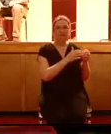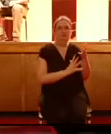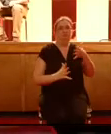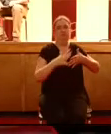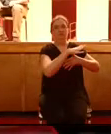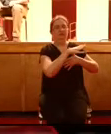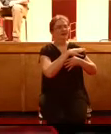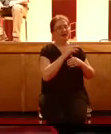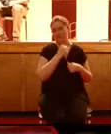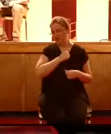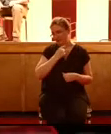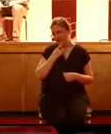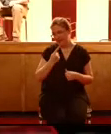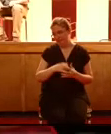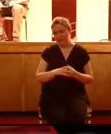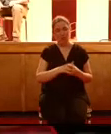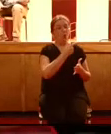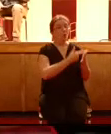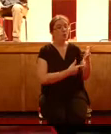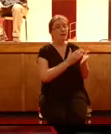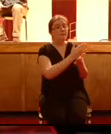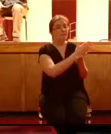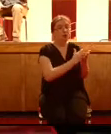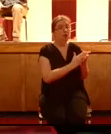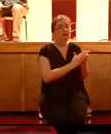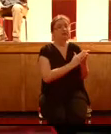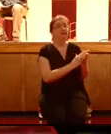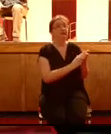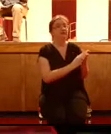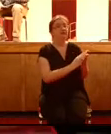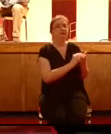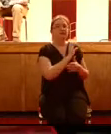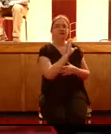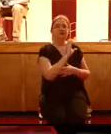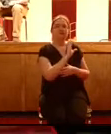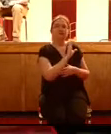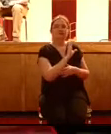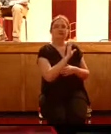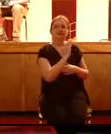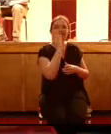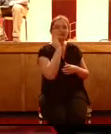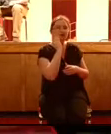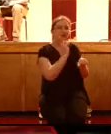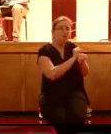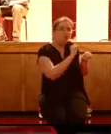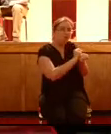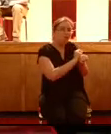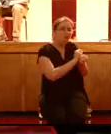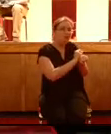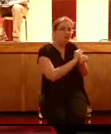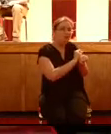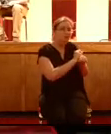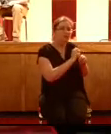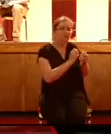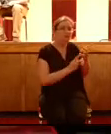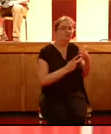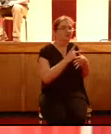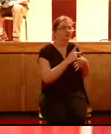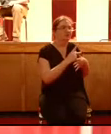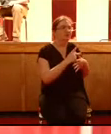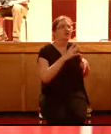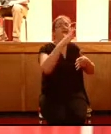I'm sorry, could you say it again? What part does or should seniority play? I'm not aware. In hiring practices for